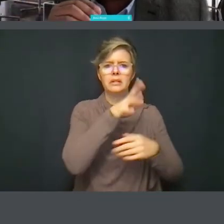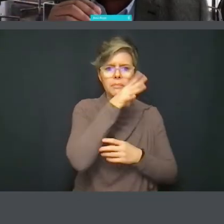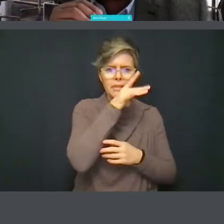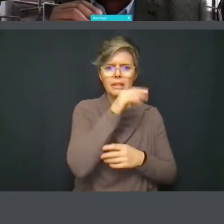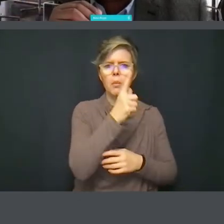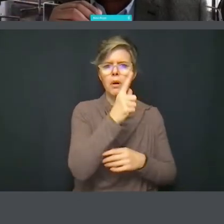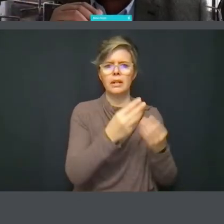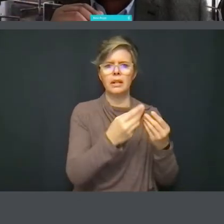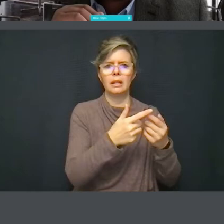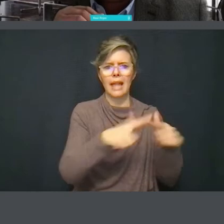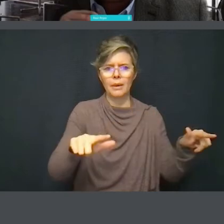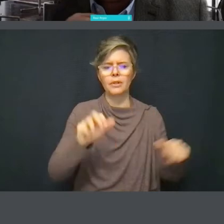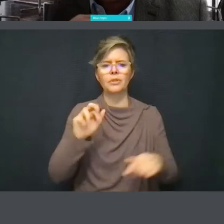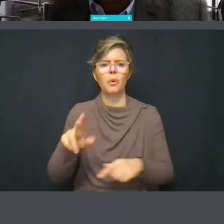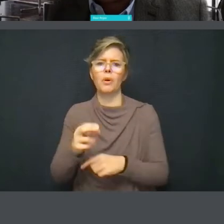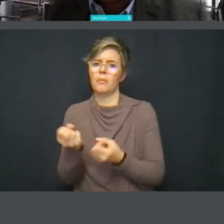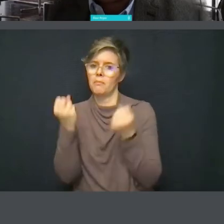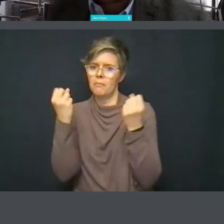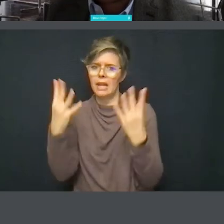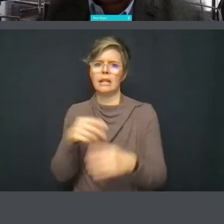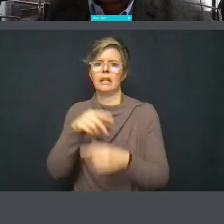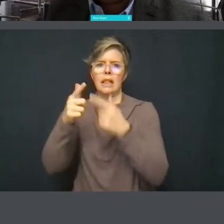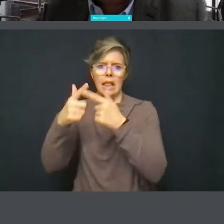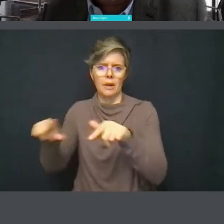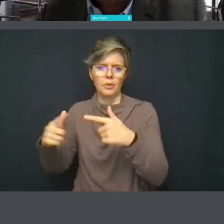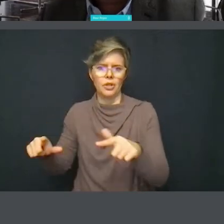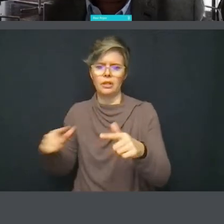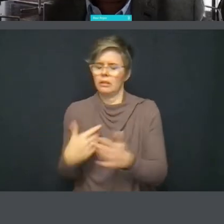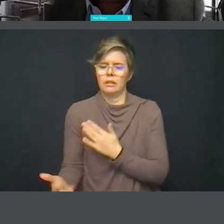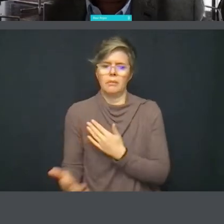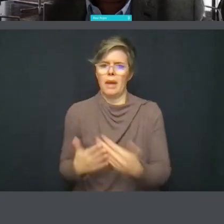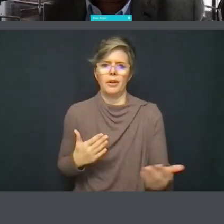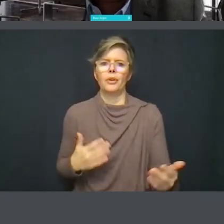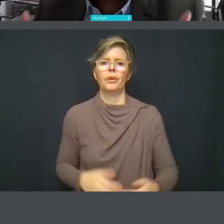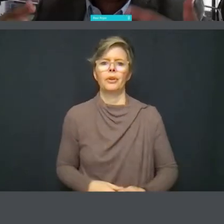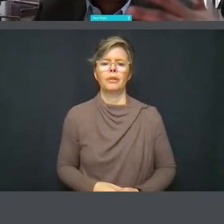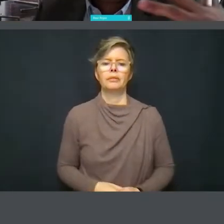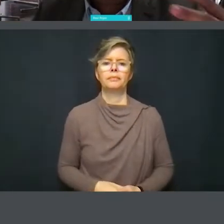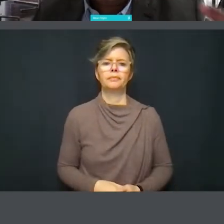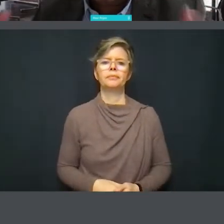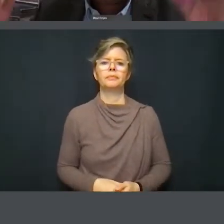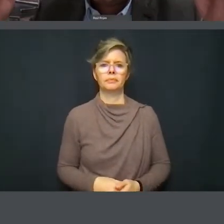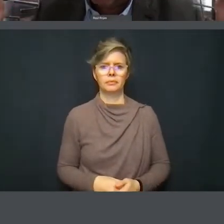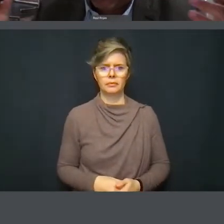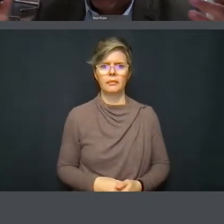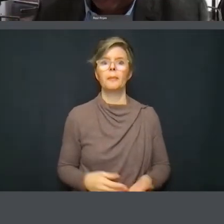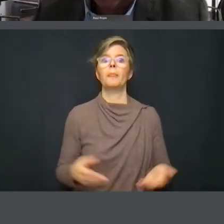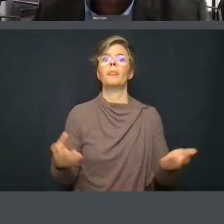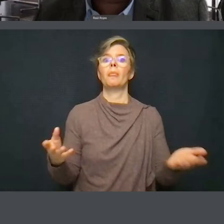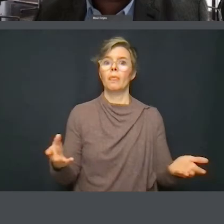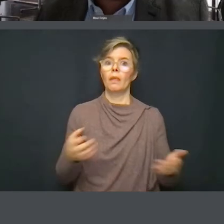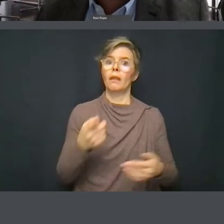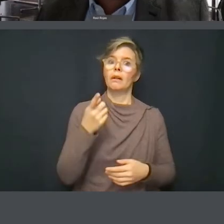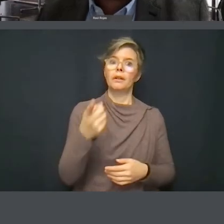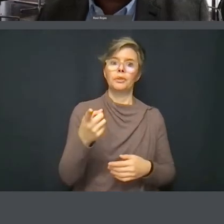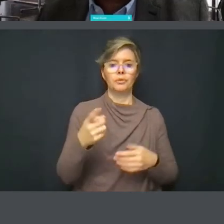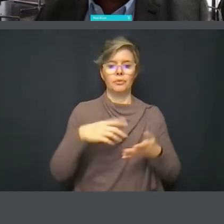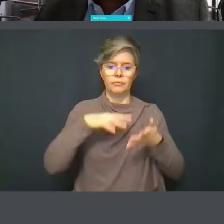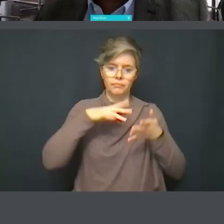long as, you know, you're essentially gone through like full term and you have this intact system,